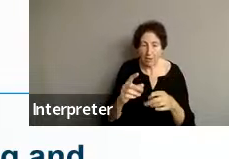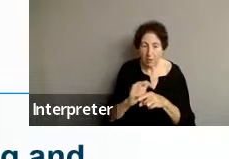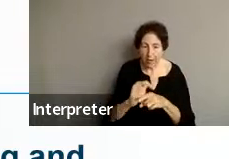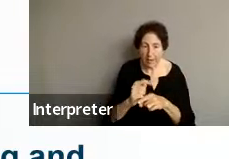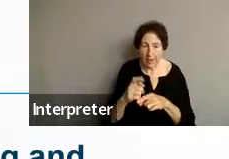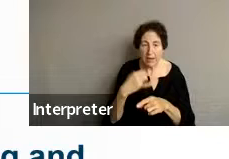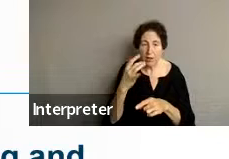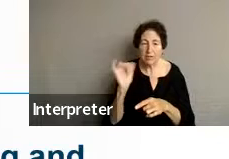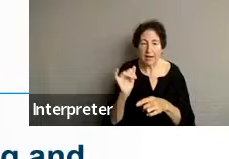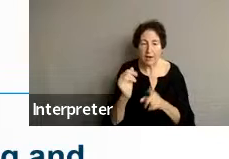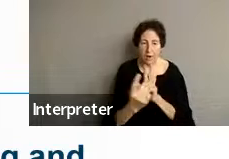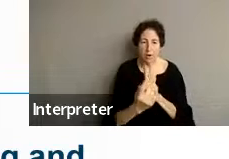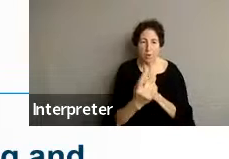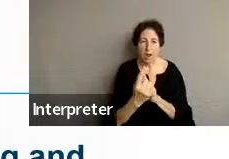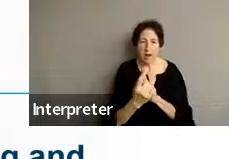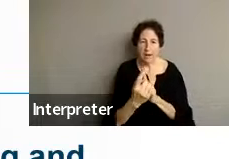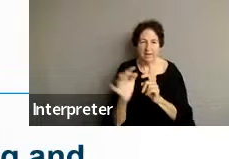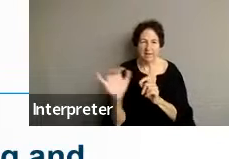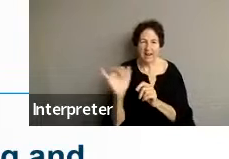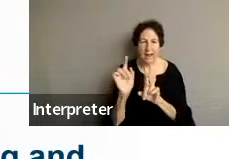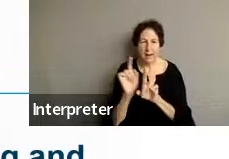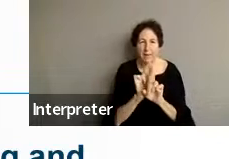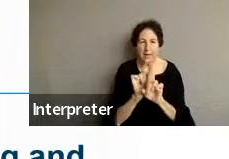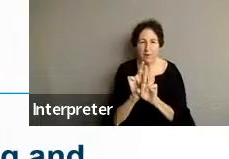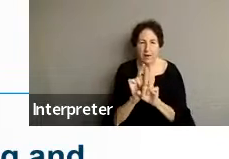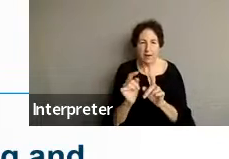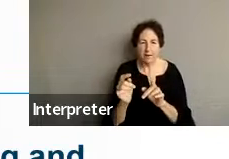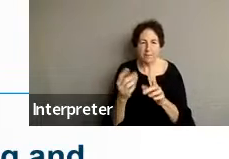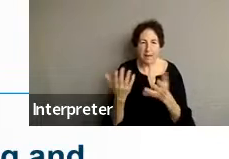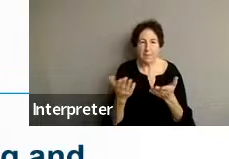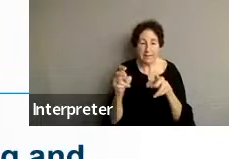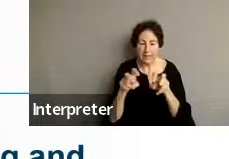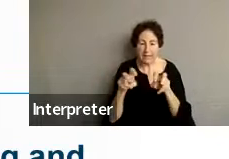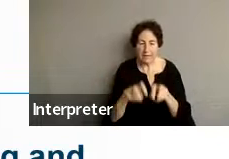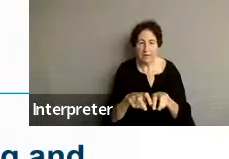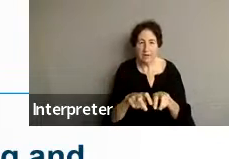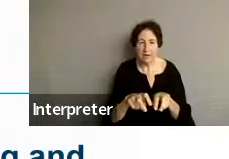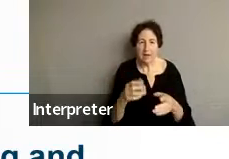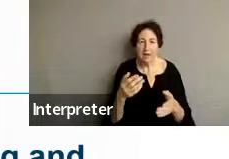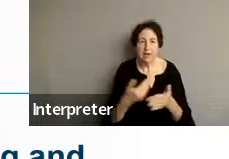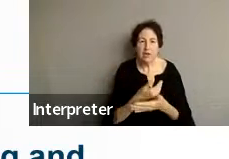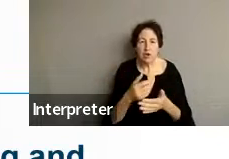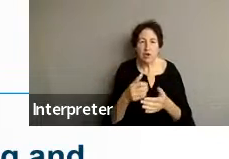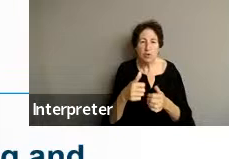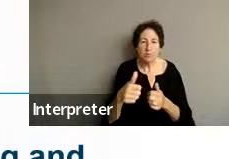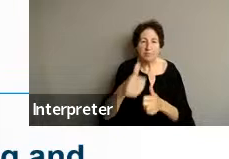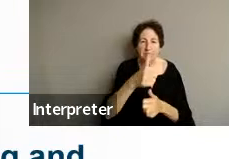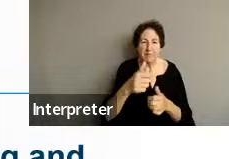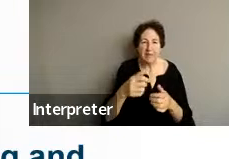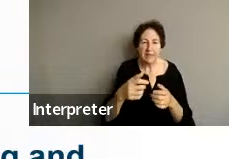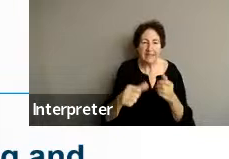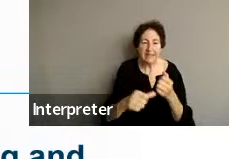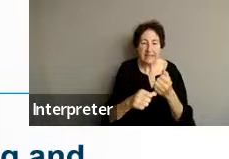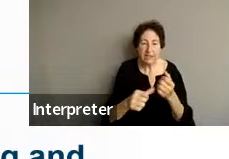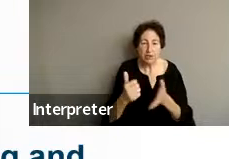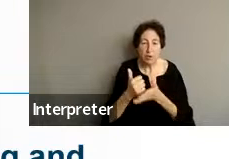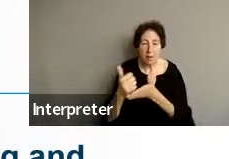like one-on-one mentoring and sitting next to new admin assistants to onboard